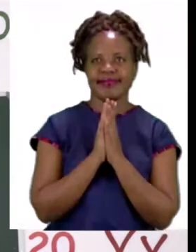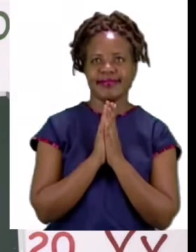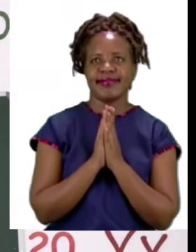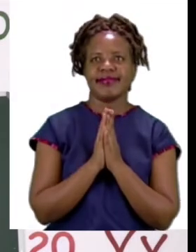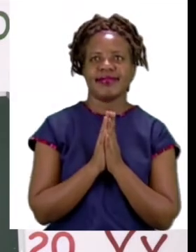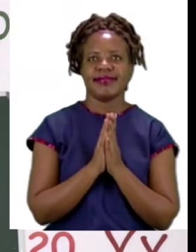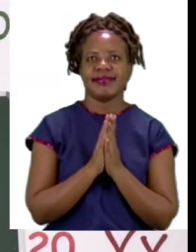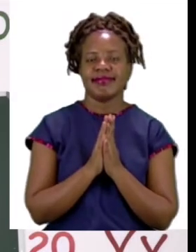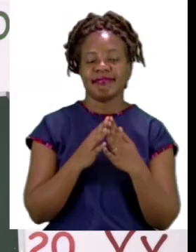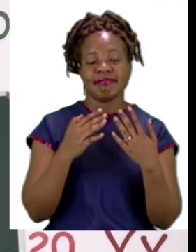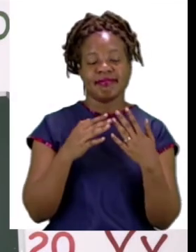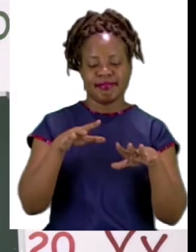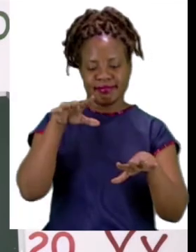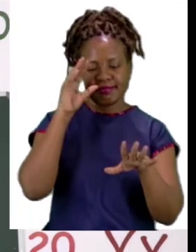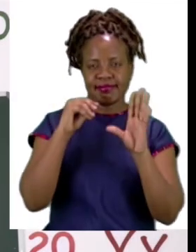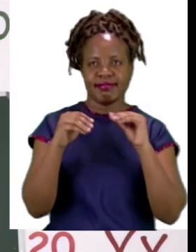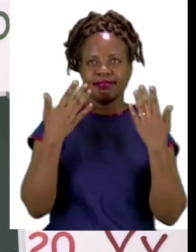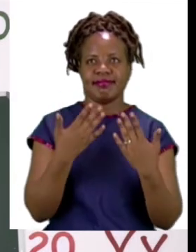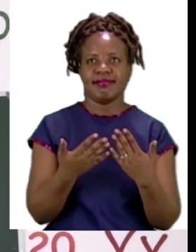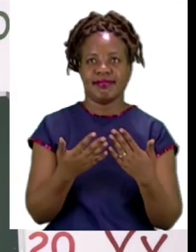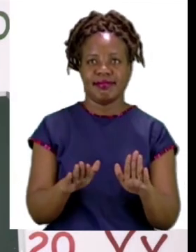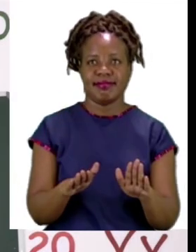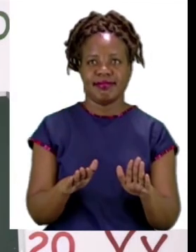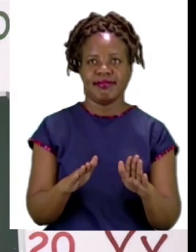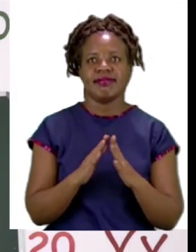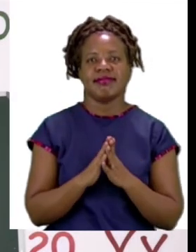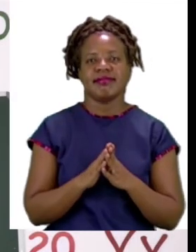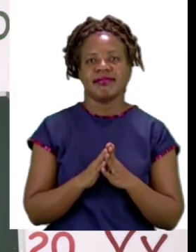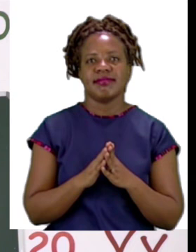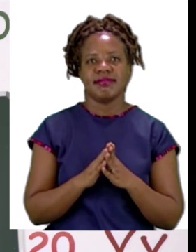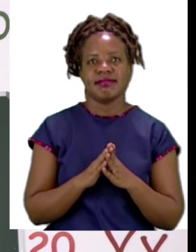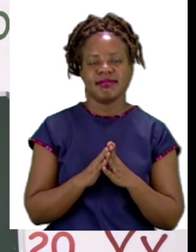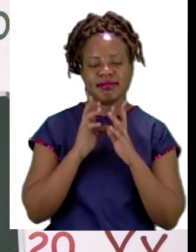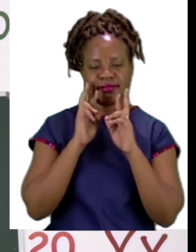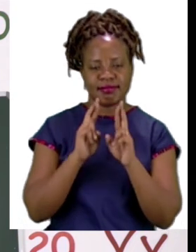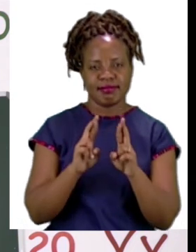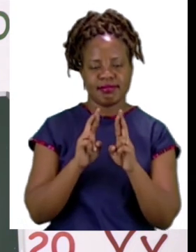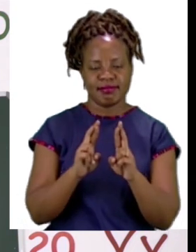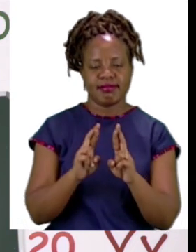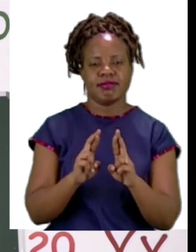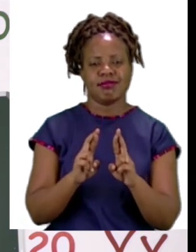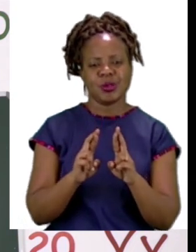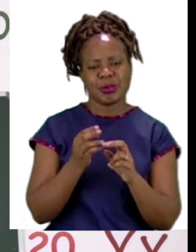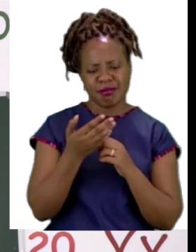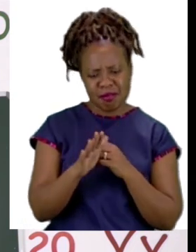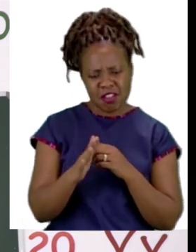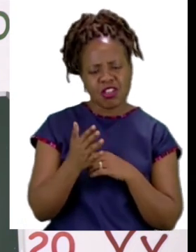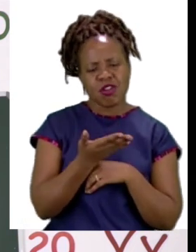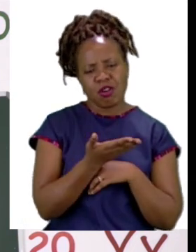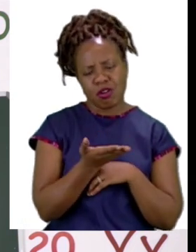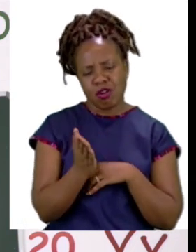We have now come to the end of our lesson, boys and girls, and I hope that you managed to finish all your